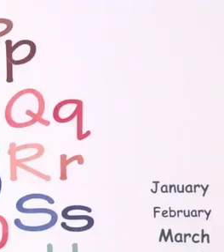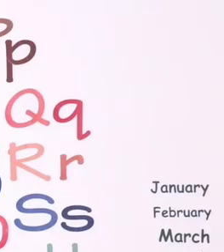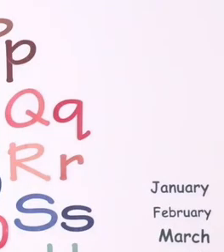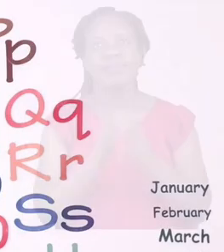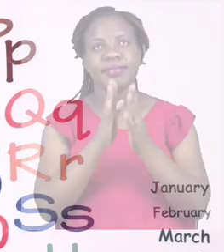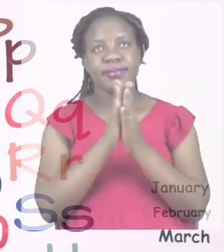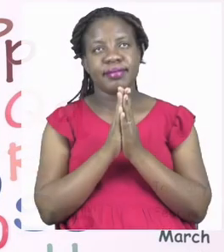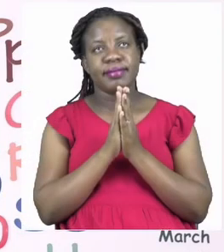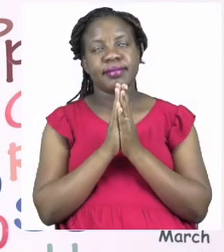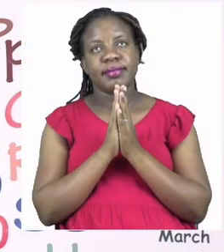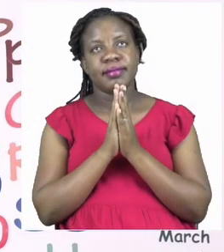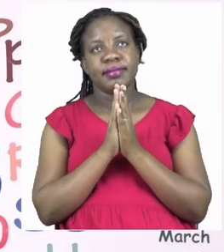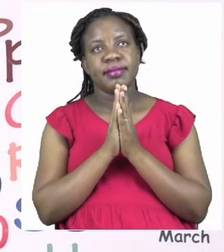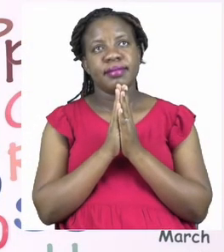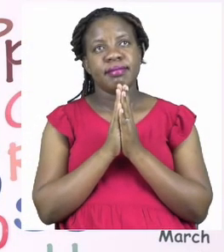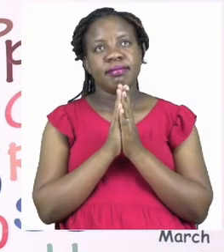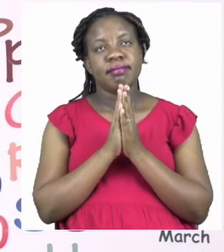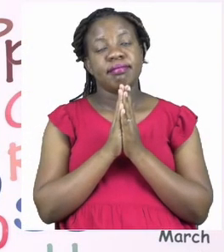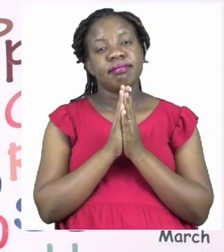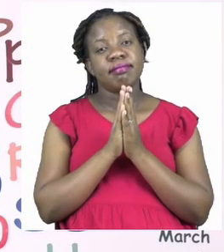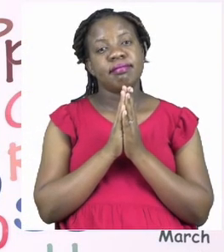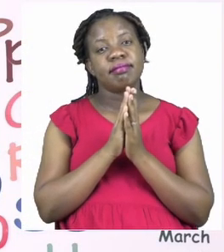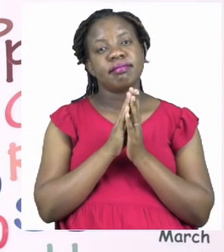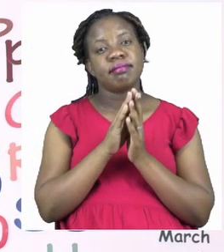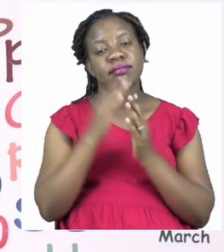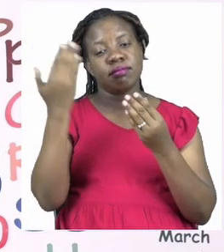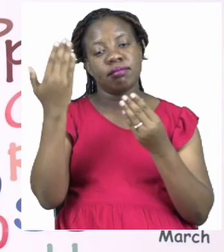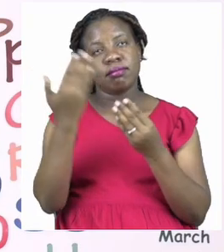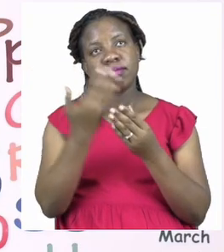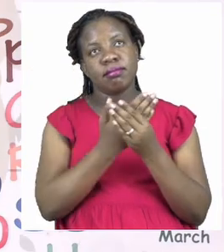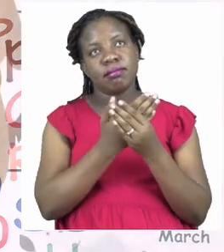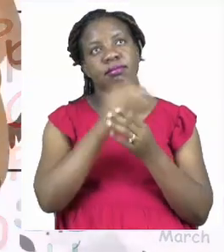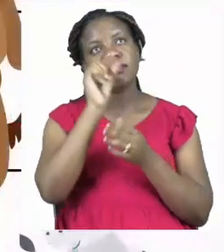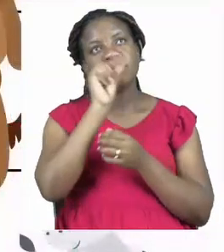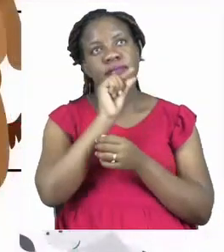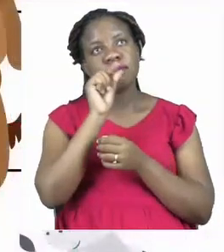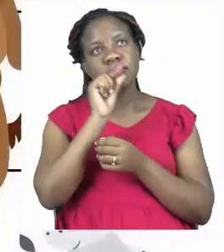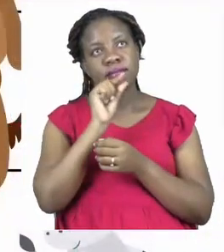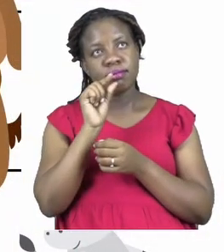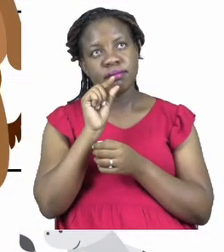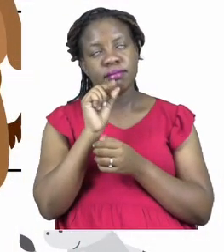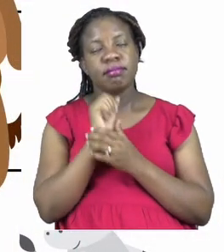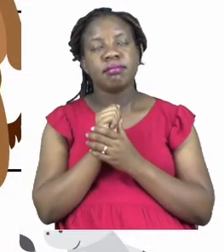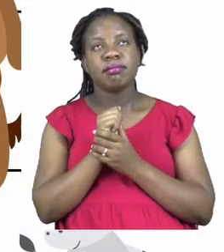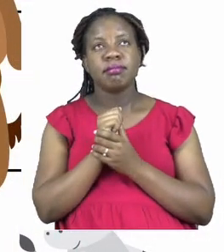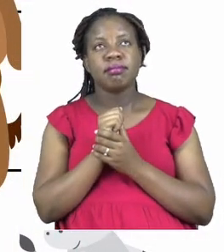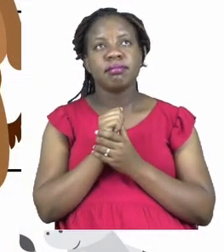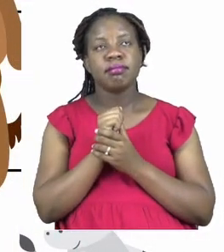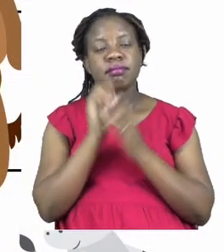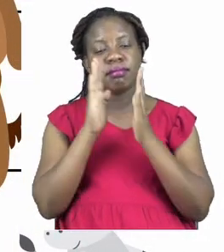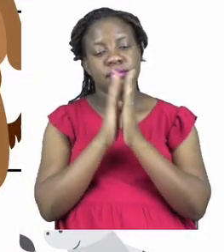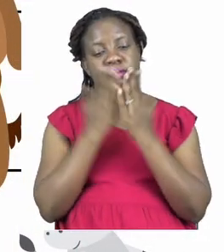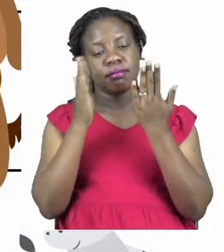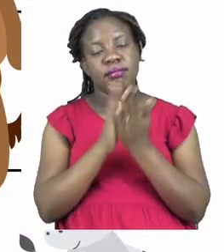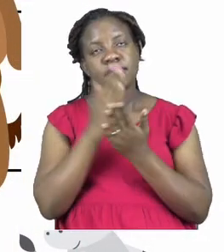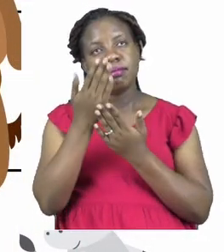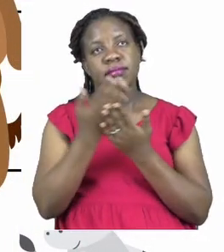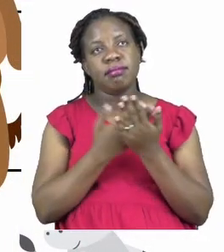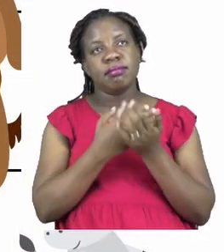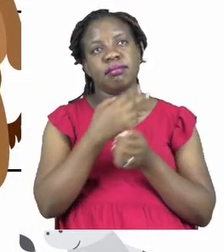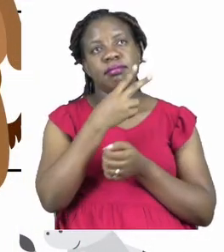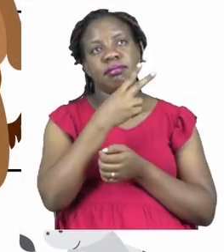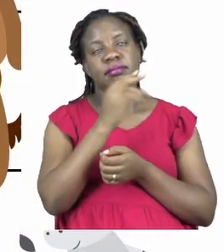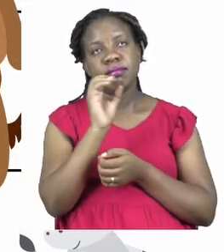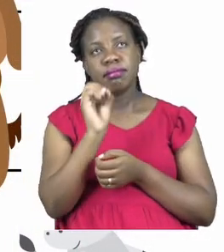For our vocabulary now, boys and girls, let's all turn to page 20. On page 20, it's going to be our